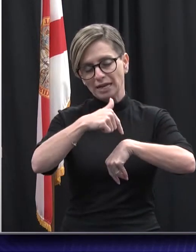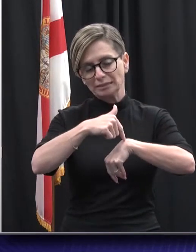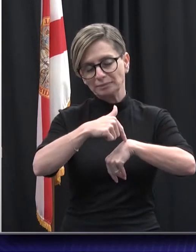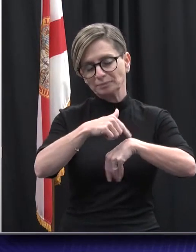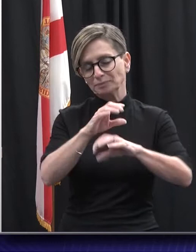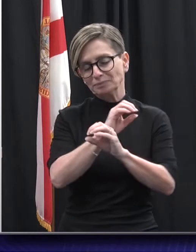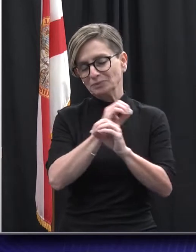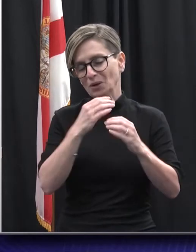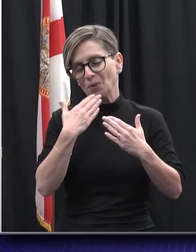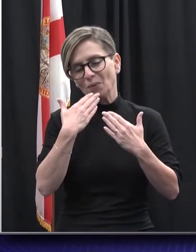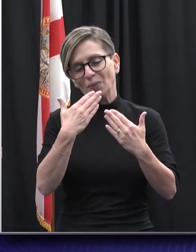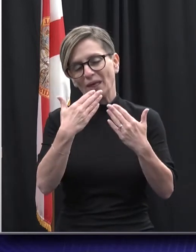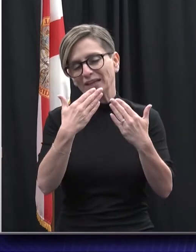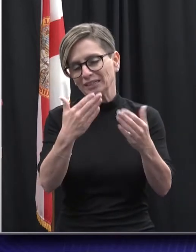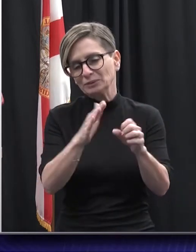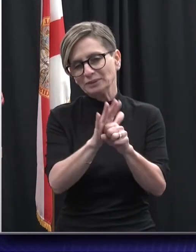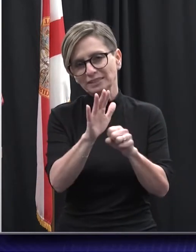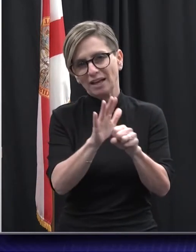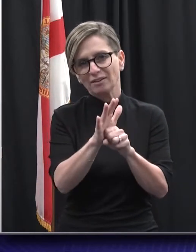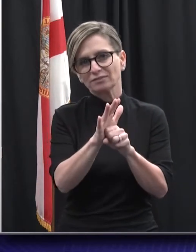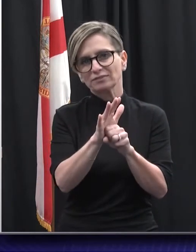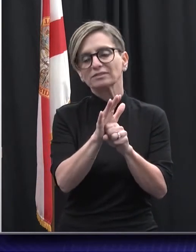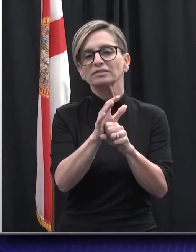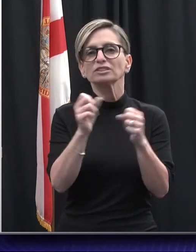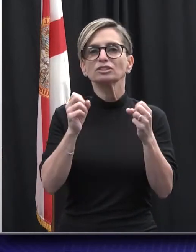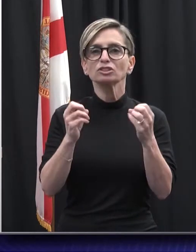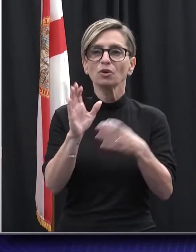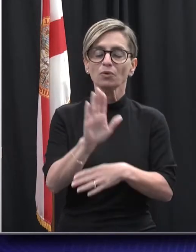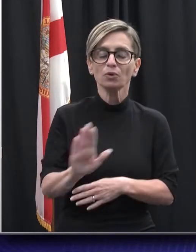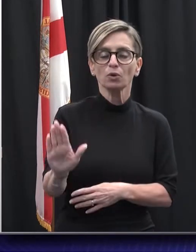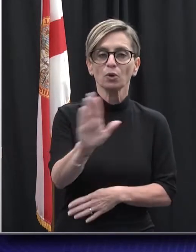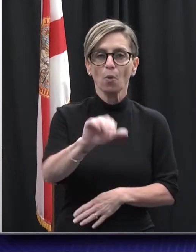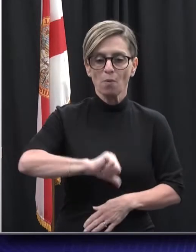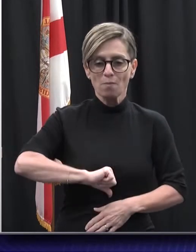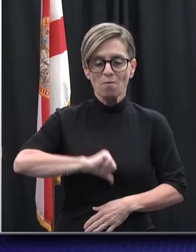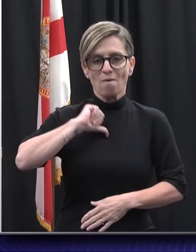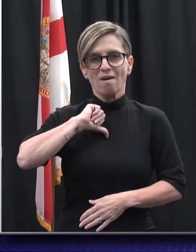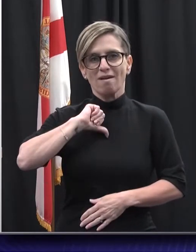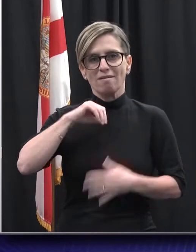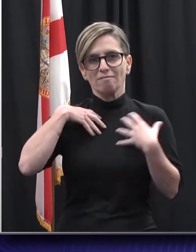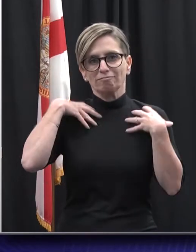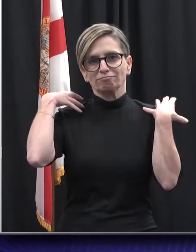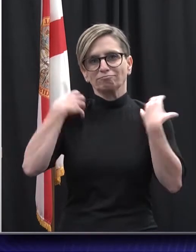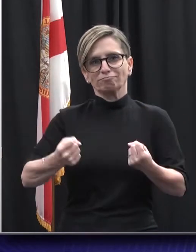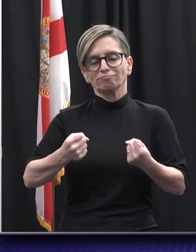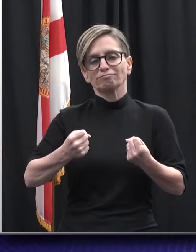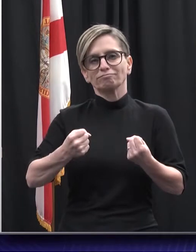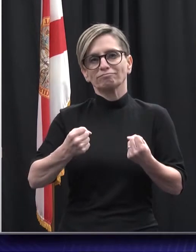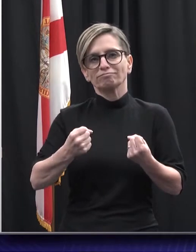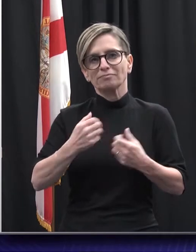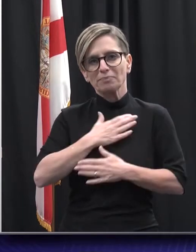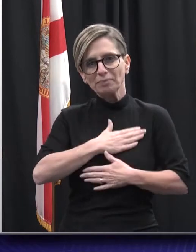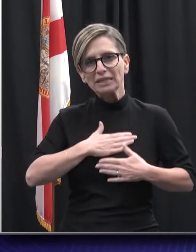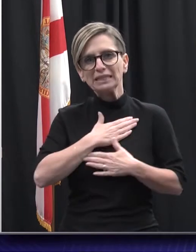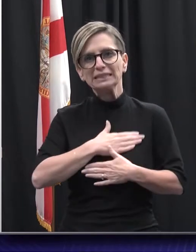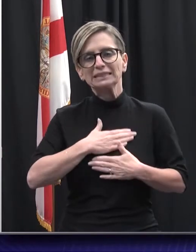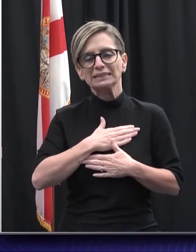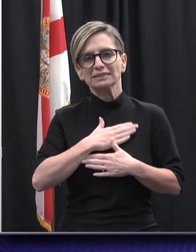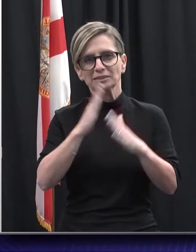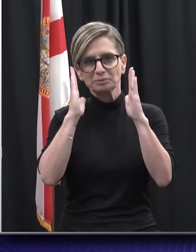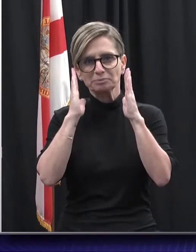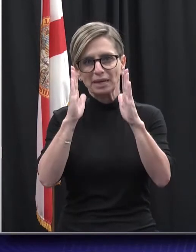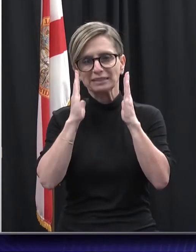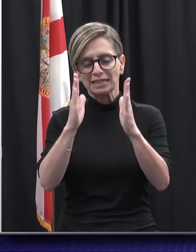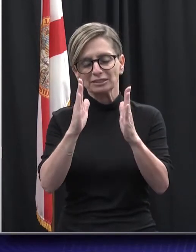ever be enough for you. So because of your courage, you've given us all a fighting chance, and please just pay attention